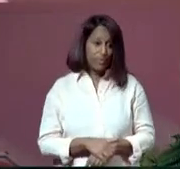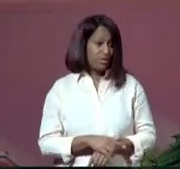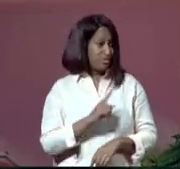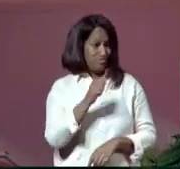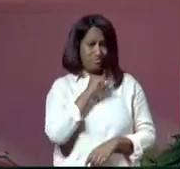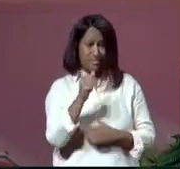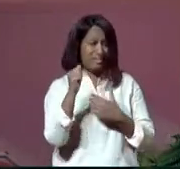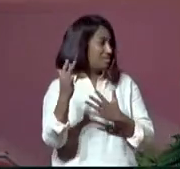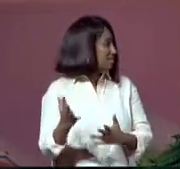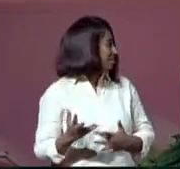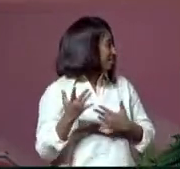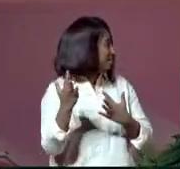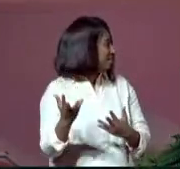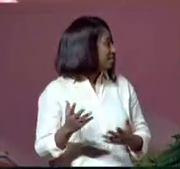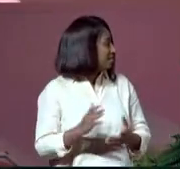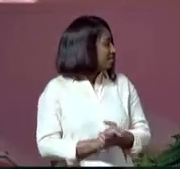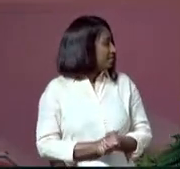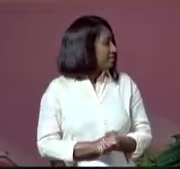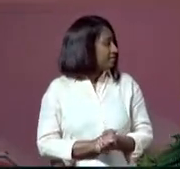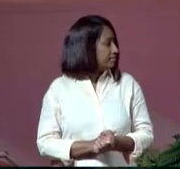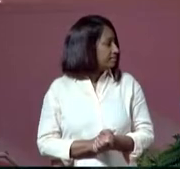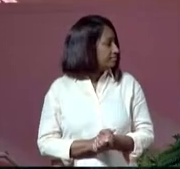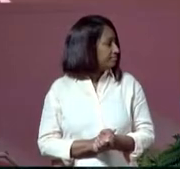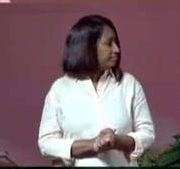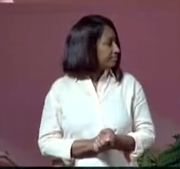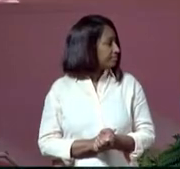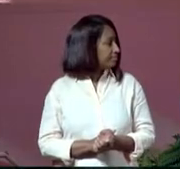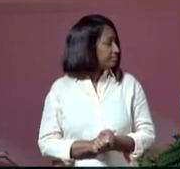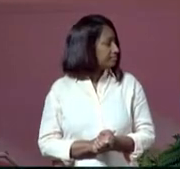wait. Put that water pot down right now and come